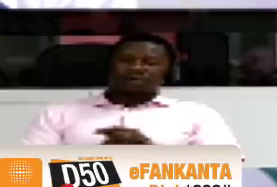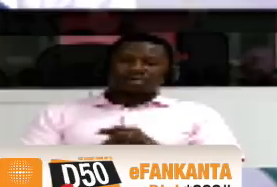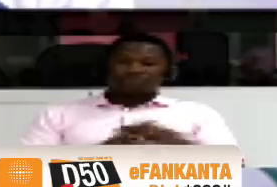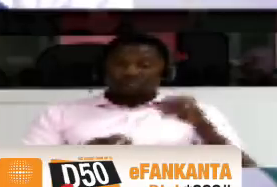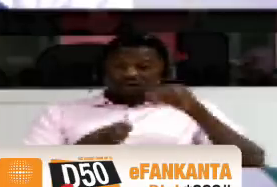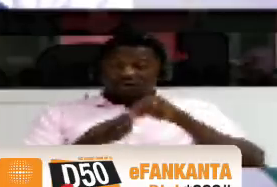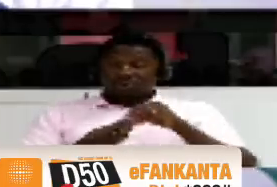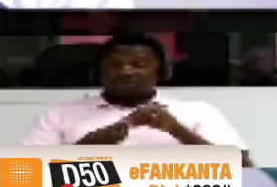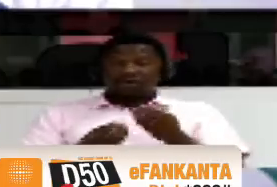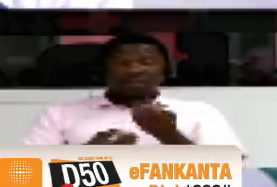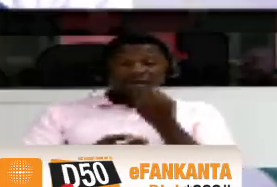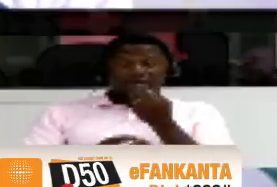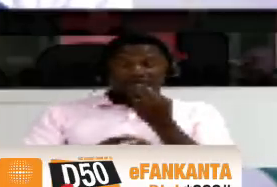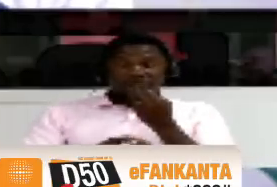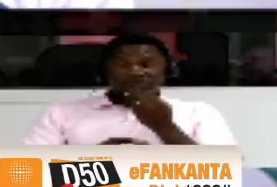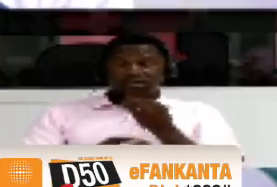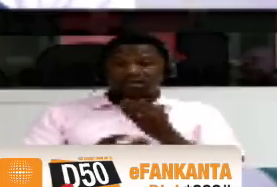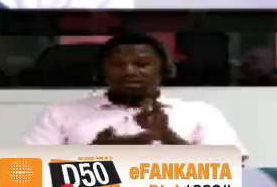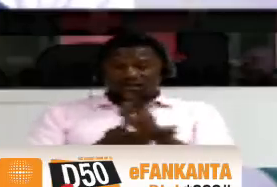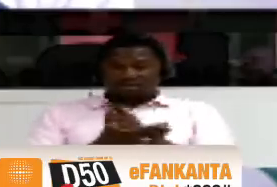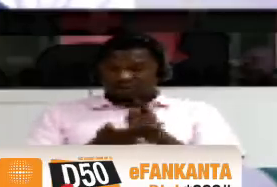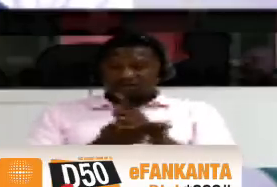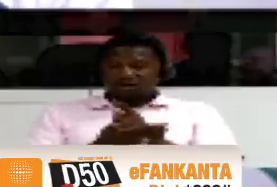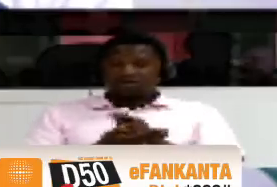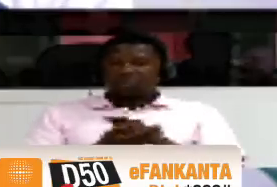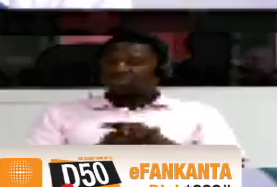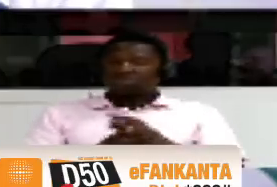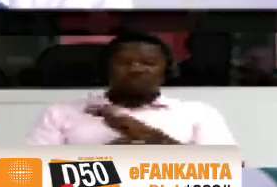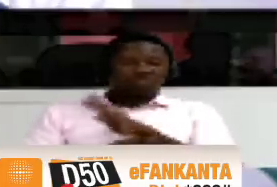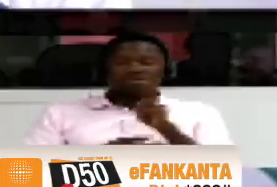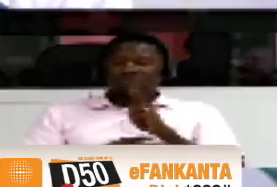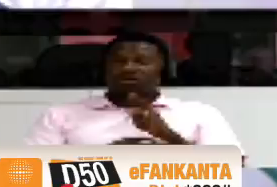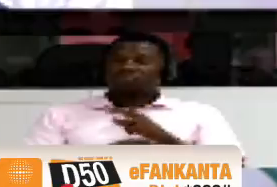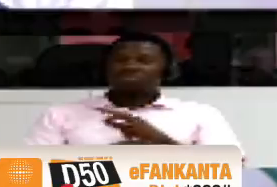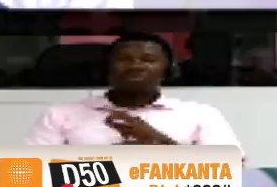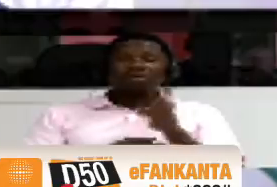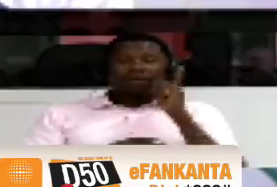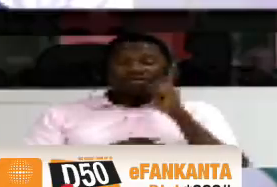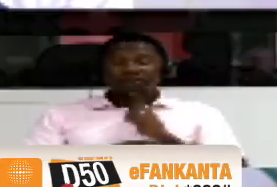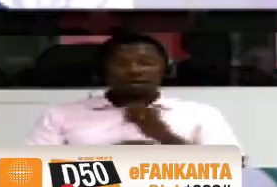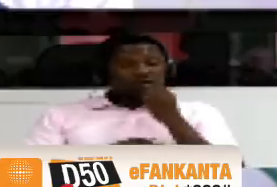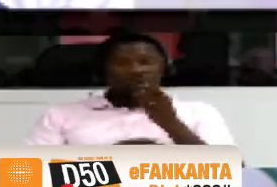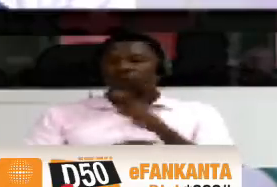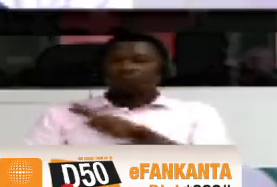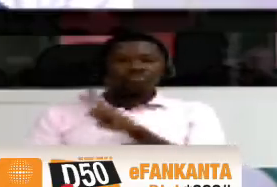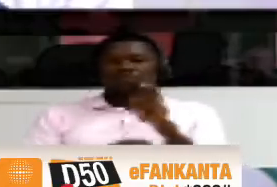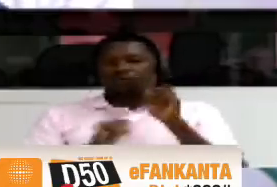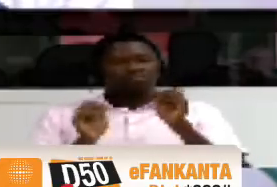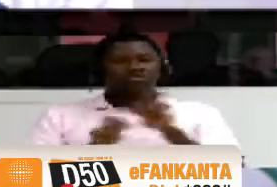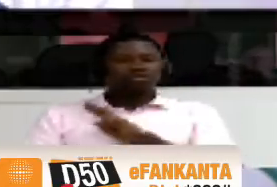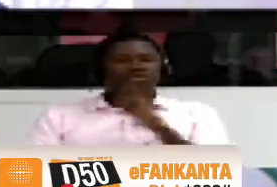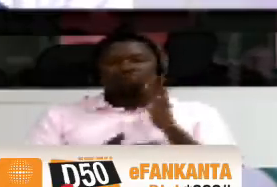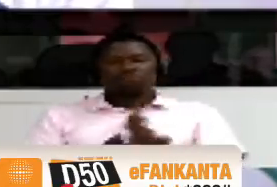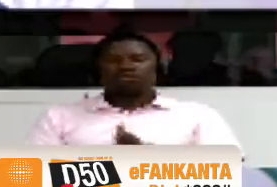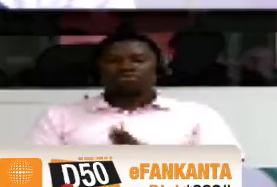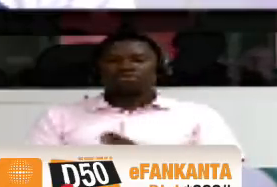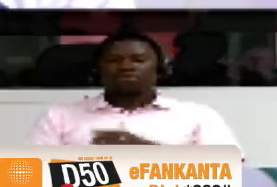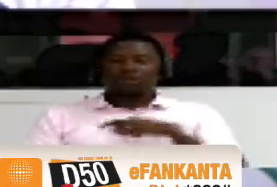point of eating cement obviously was denied by the father vehemently, and even Alaji,